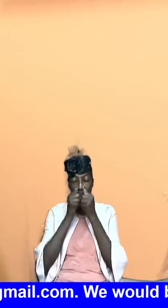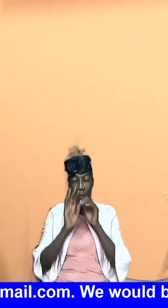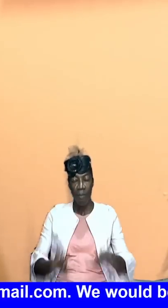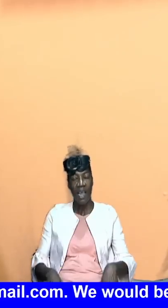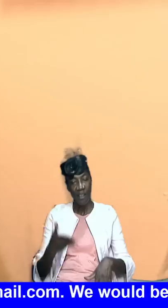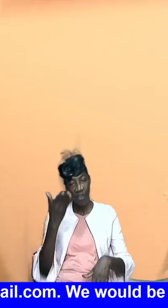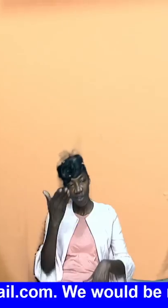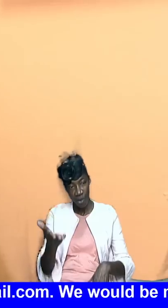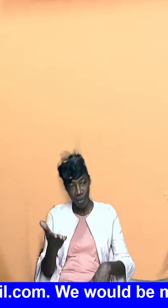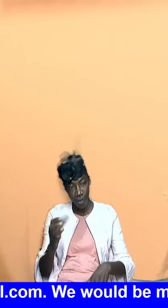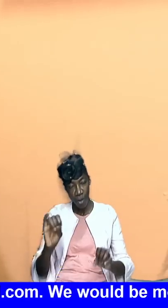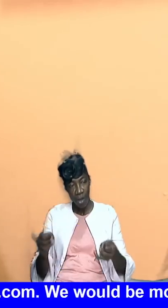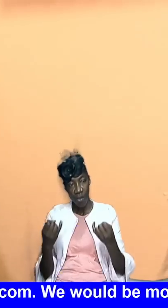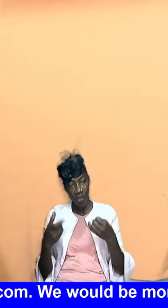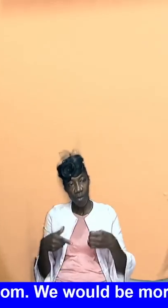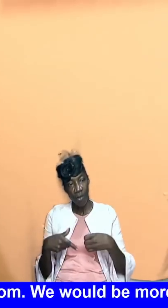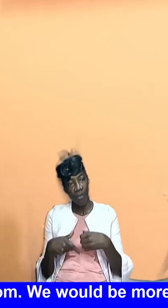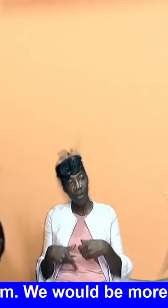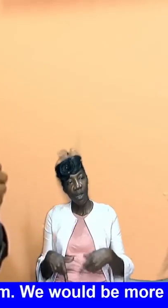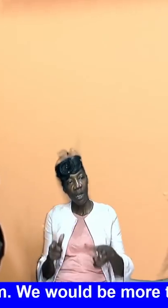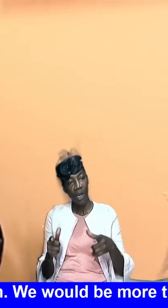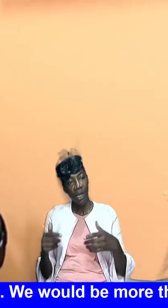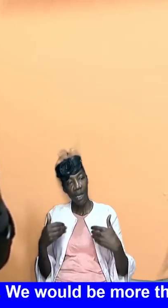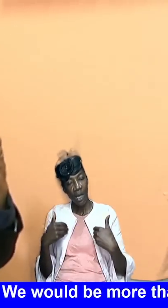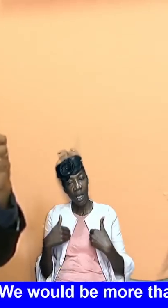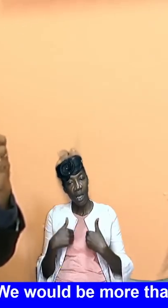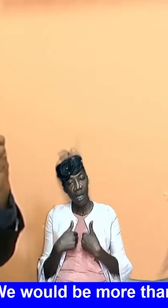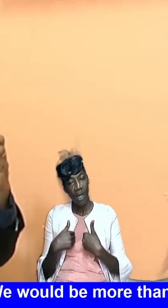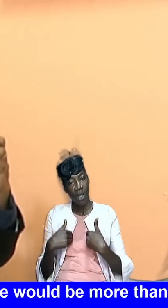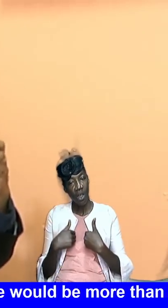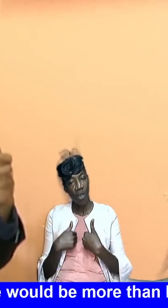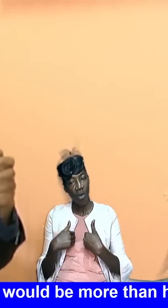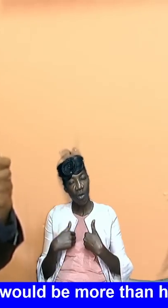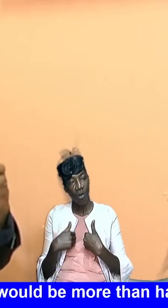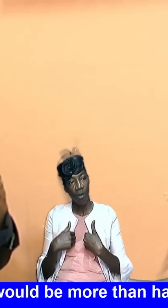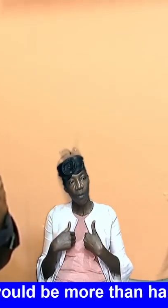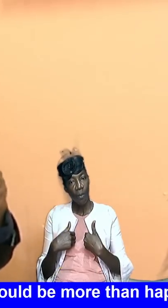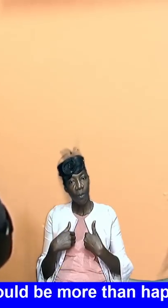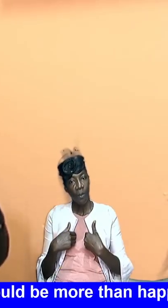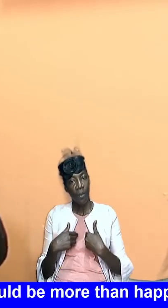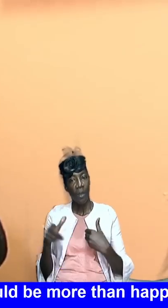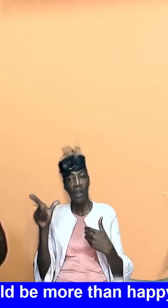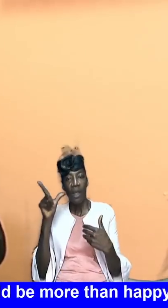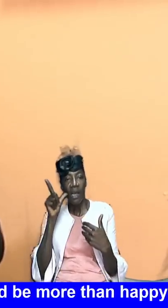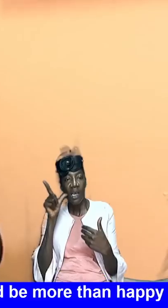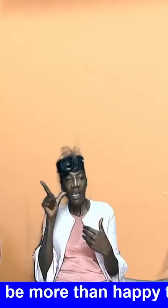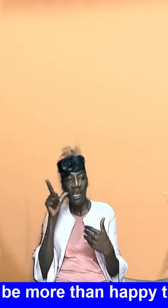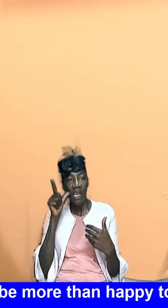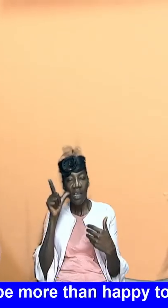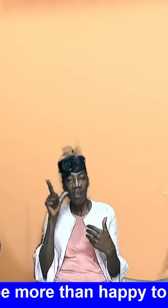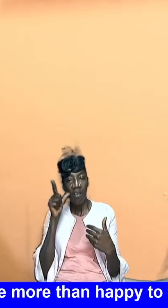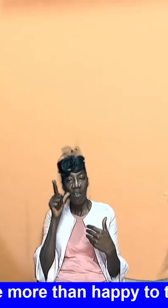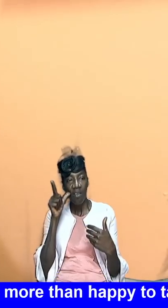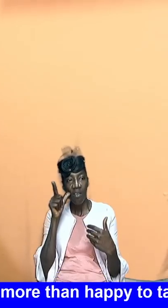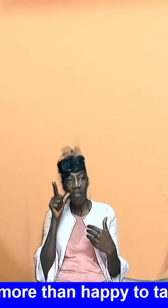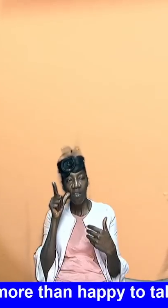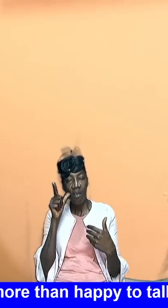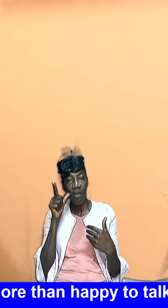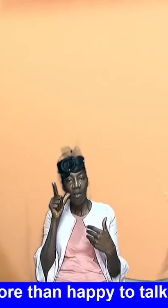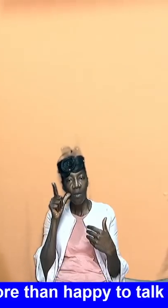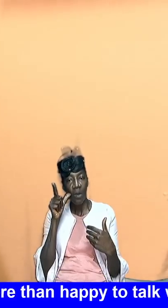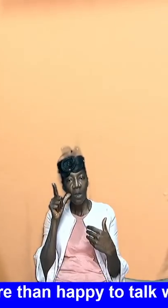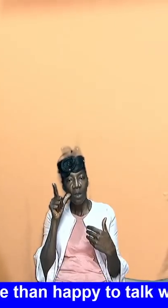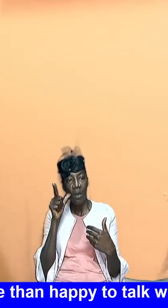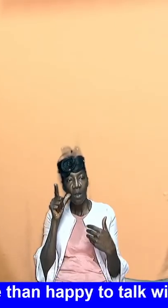you. And just to let the young ladies, the youth, and this is not men and ladies now, but this is